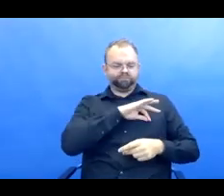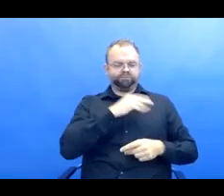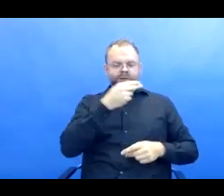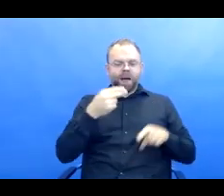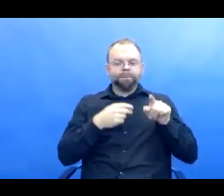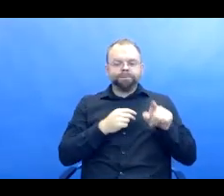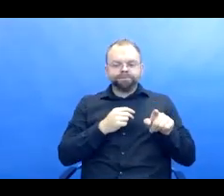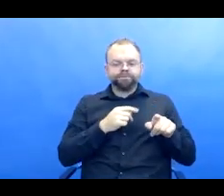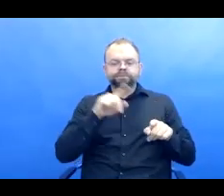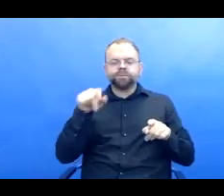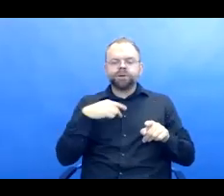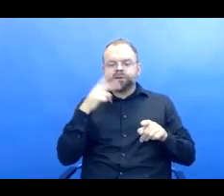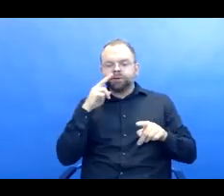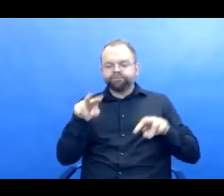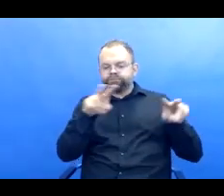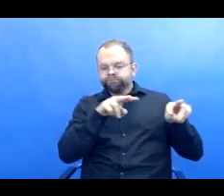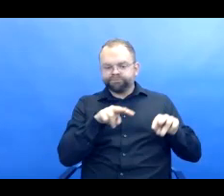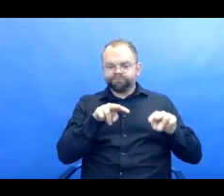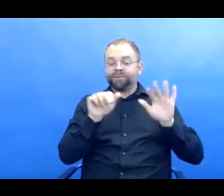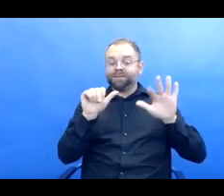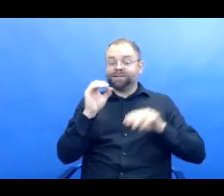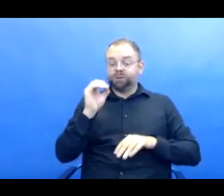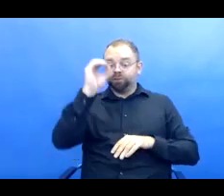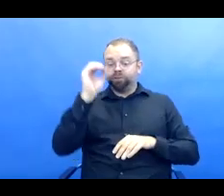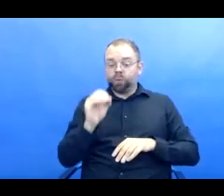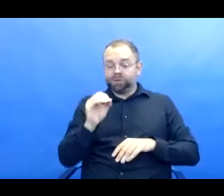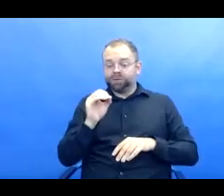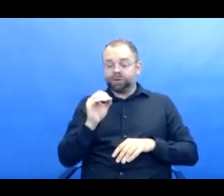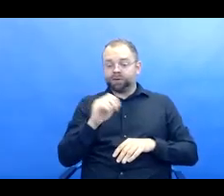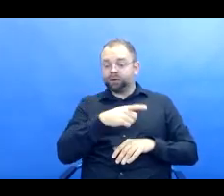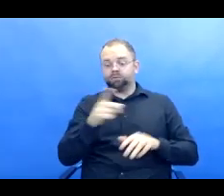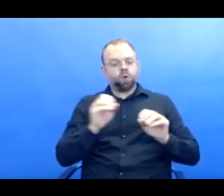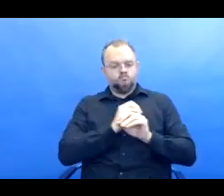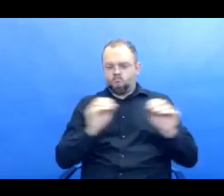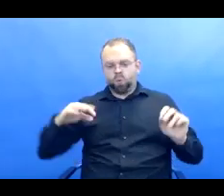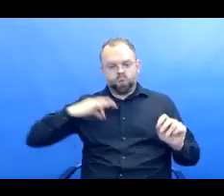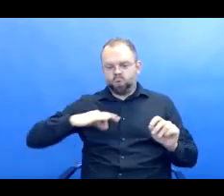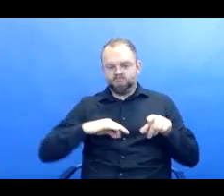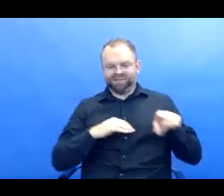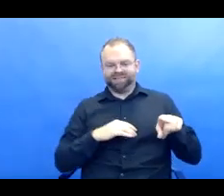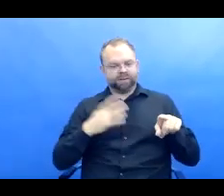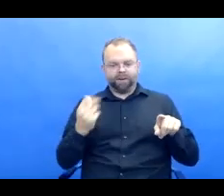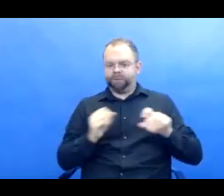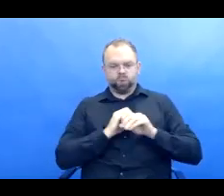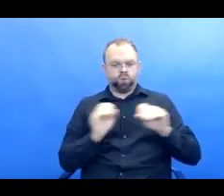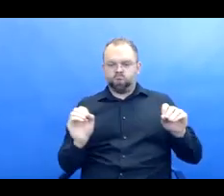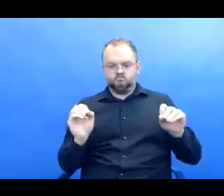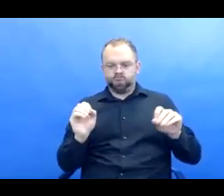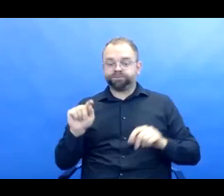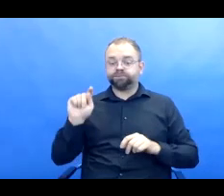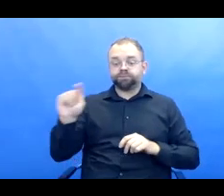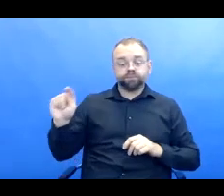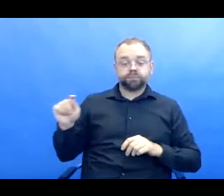56% experienced challenges in accessing the benefit. And 67% of those who did not receive the